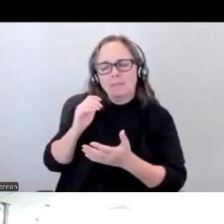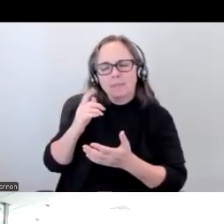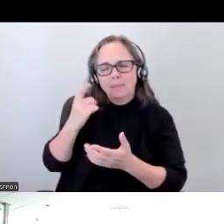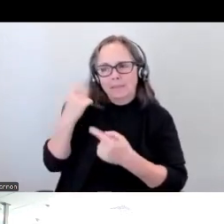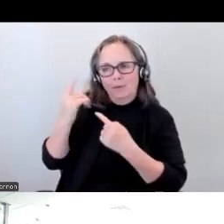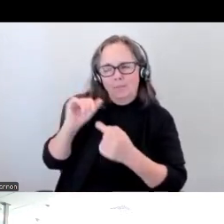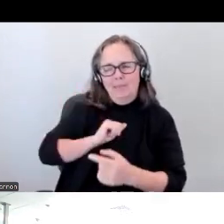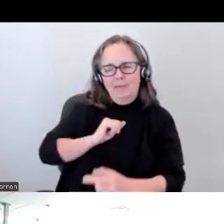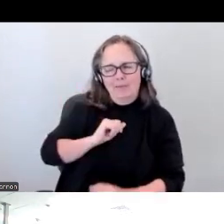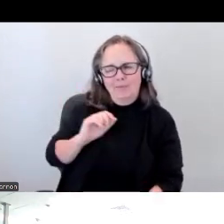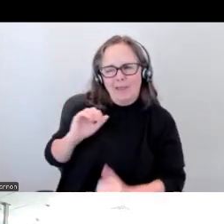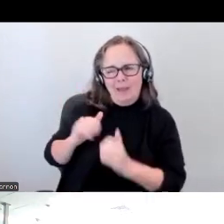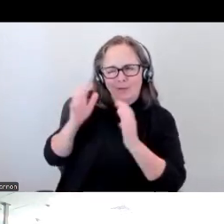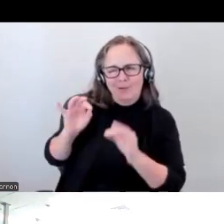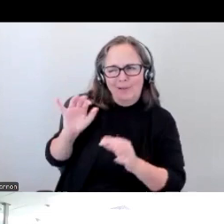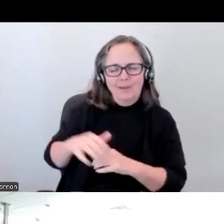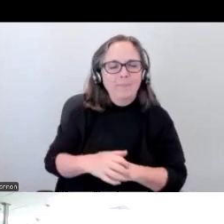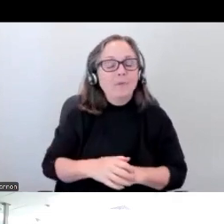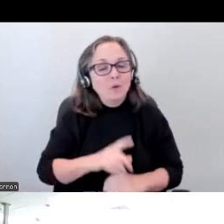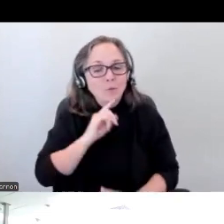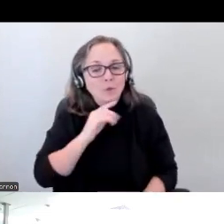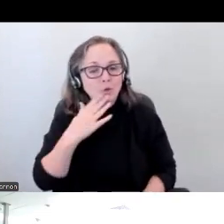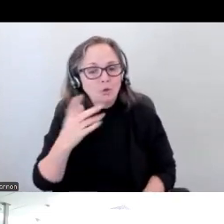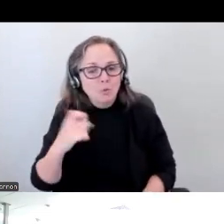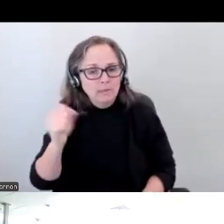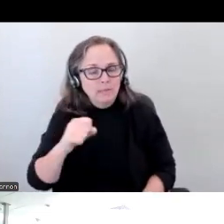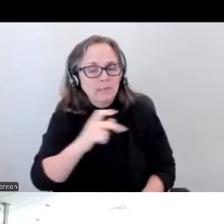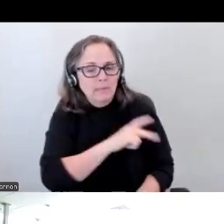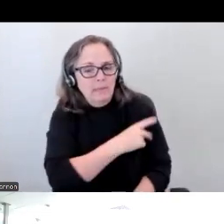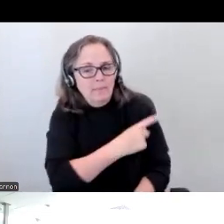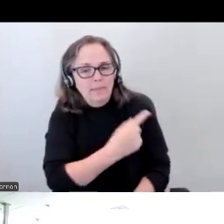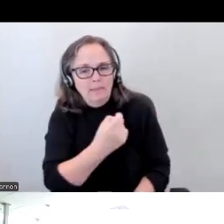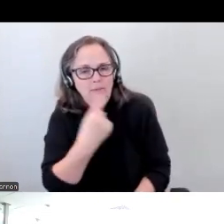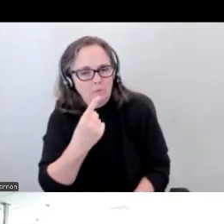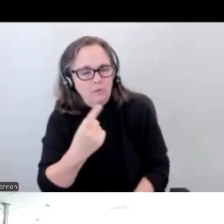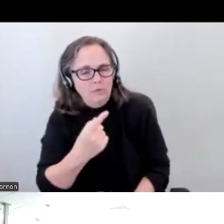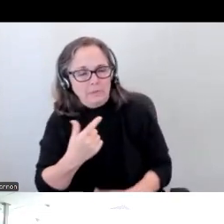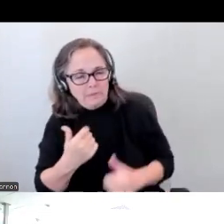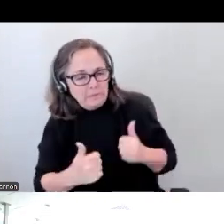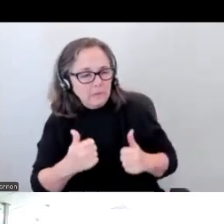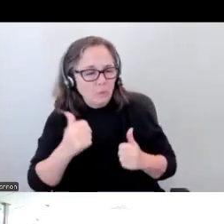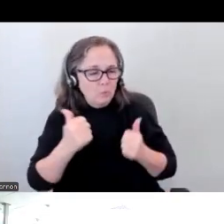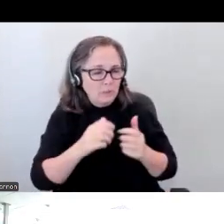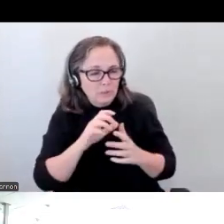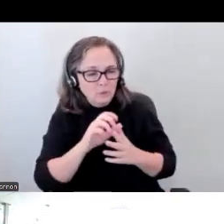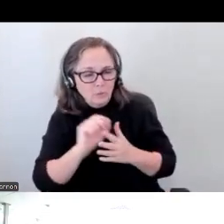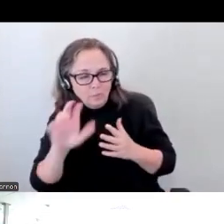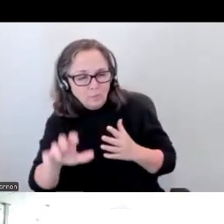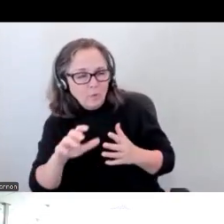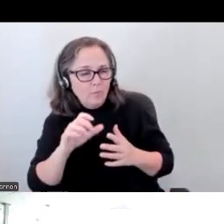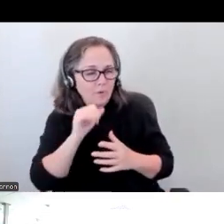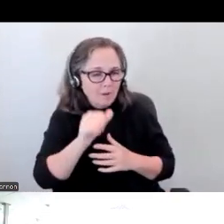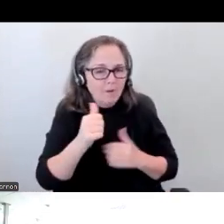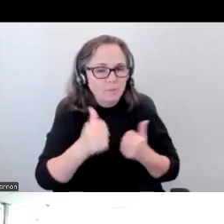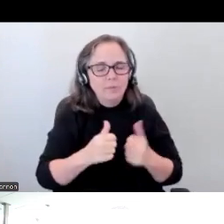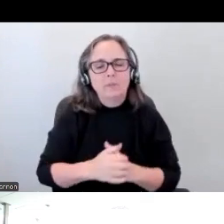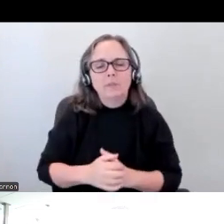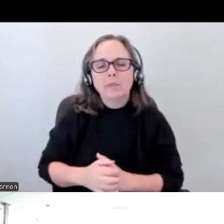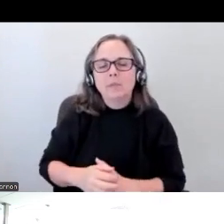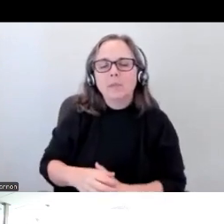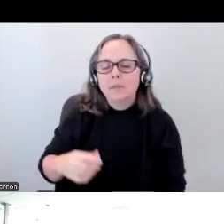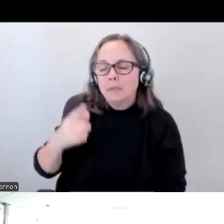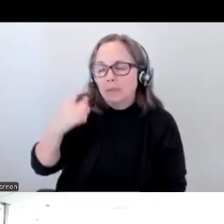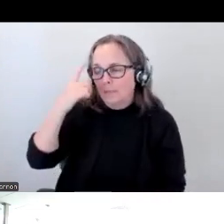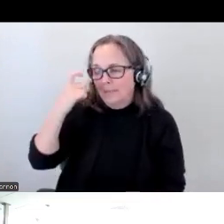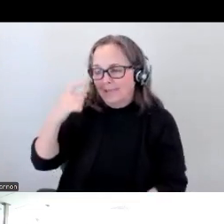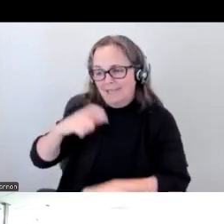that myself. No, Um, it's a very good question, and patients ask it all the time. It's a good question. Okay, so I'd like to, since